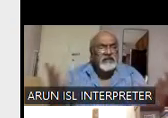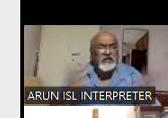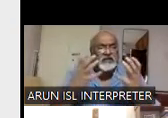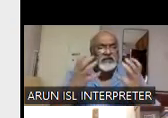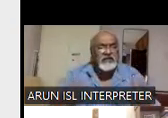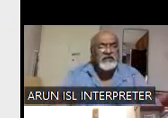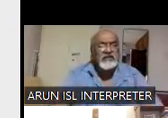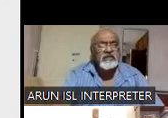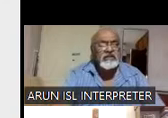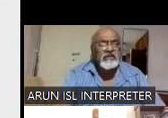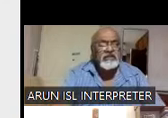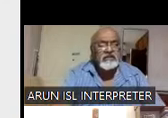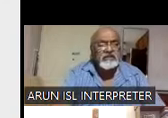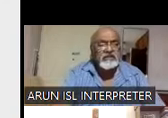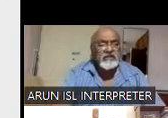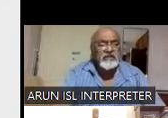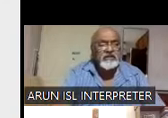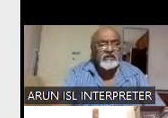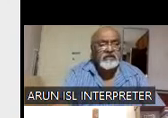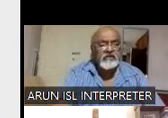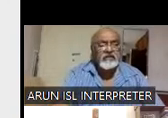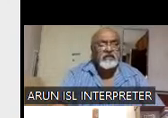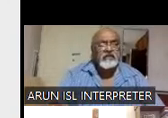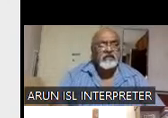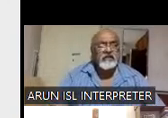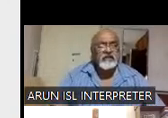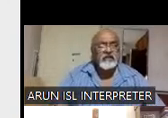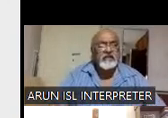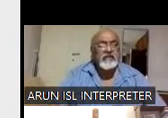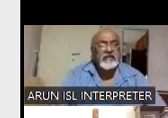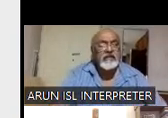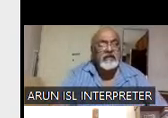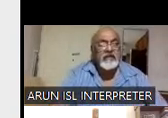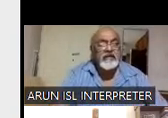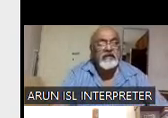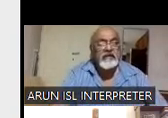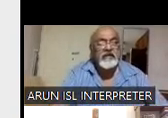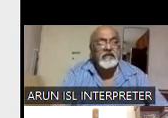Yes. Guys, do we have questions for today's session?